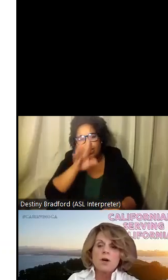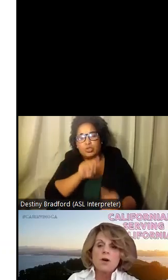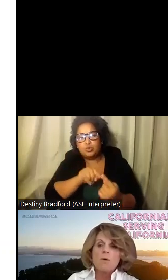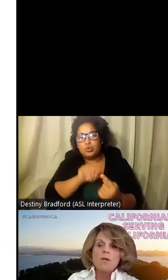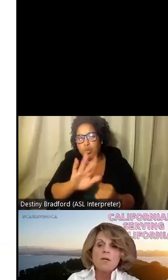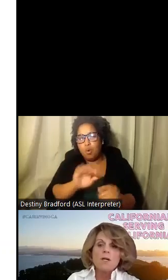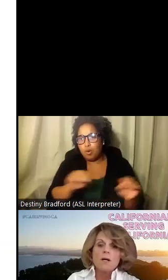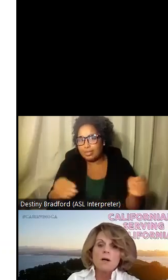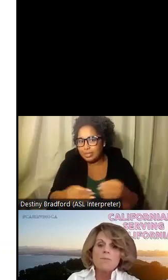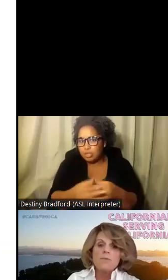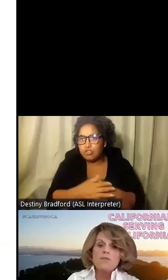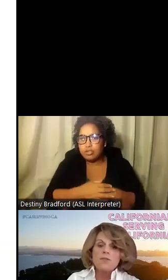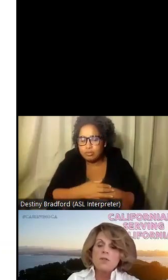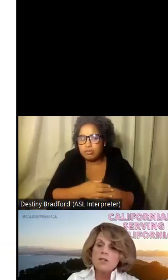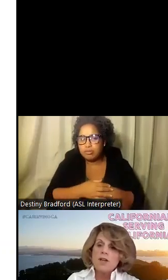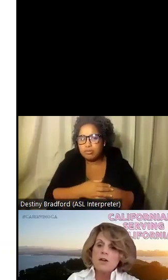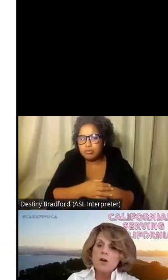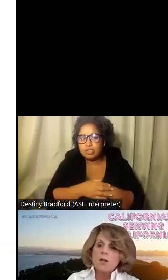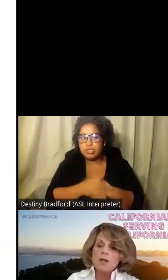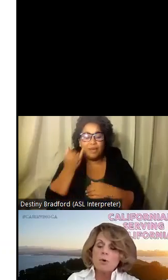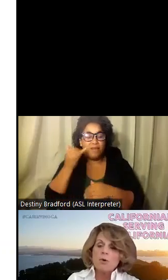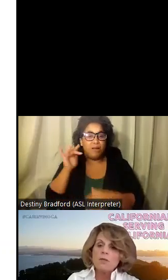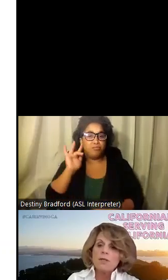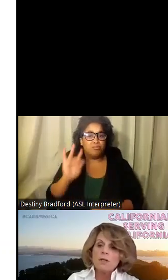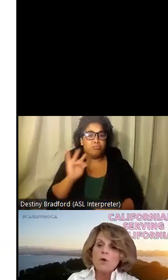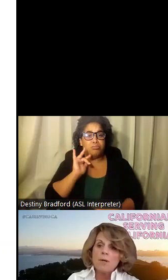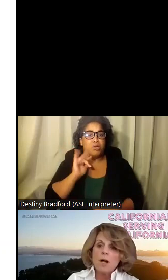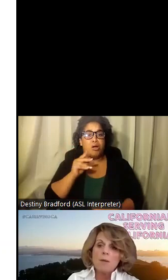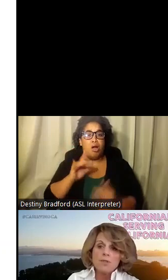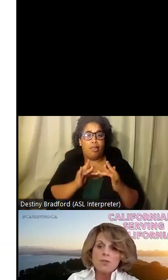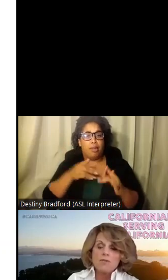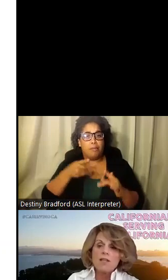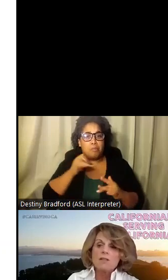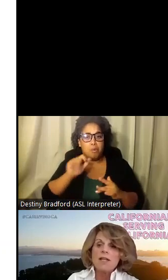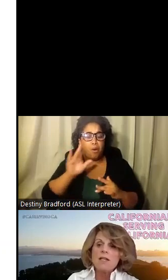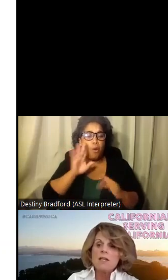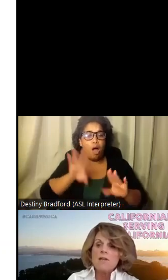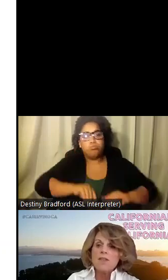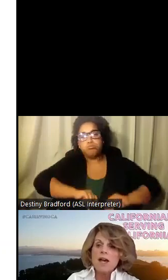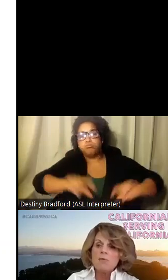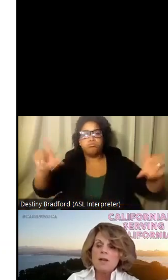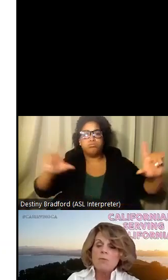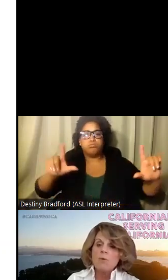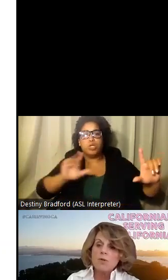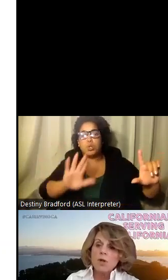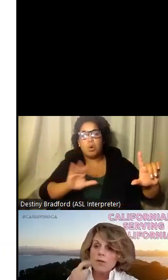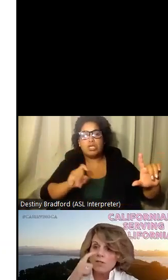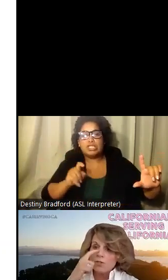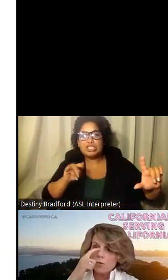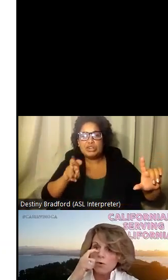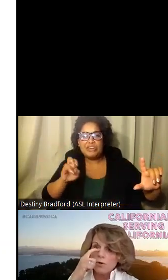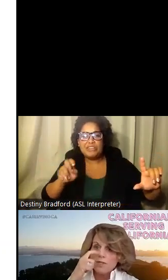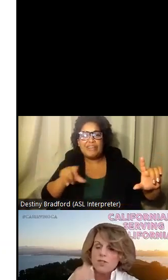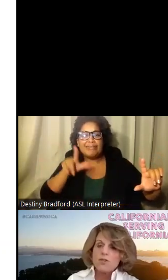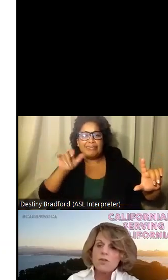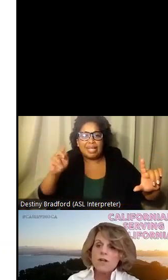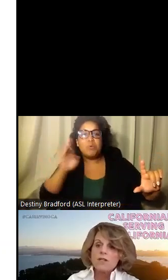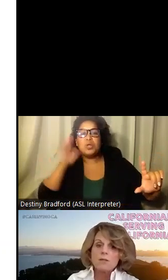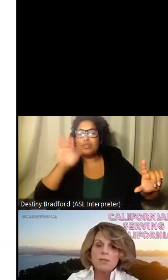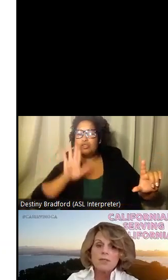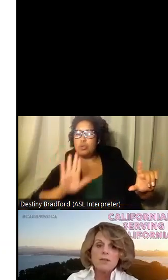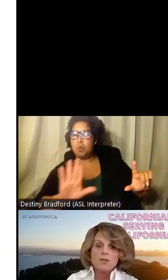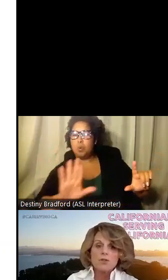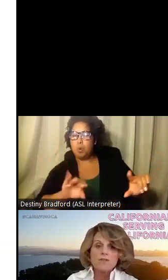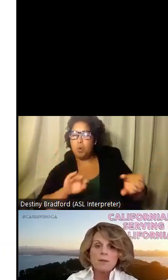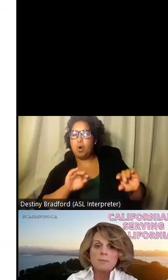organization. So if you click that online portal, it'll open up the survey link and we will know that it's your organization that